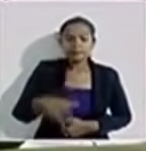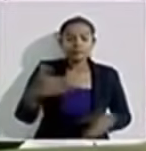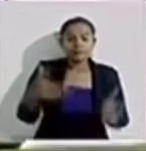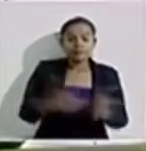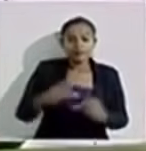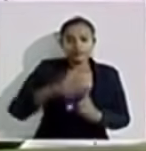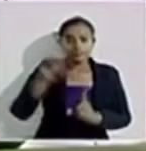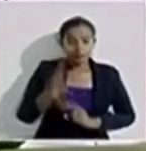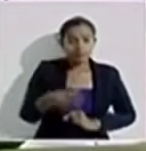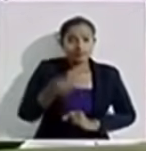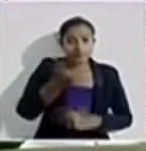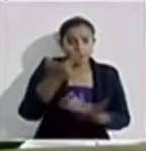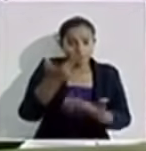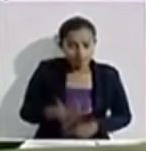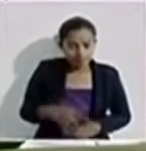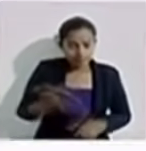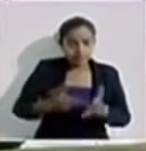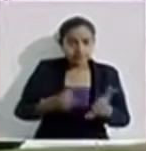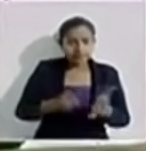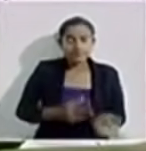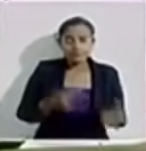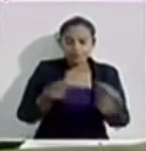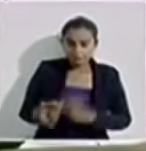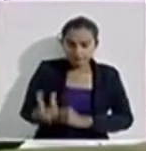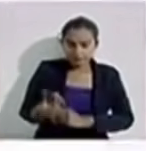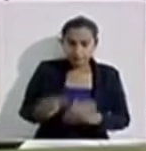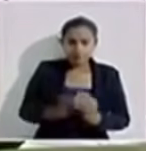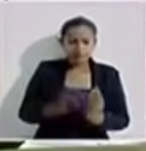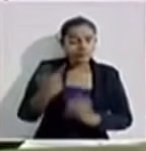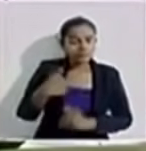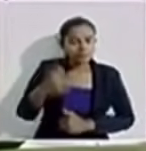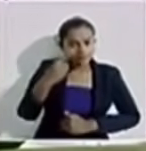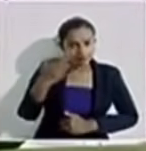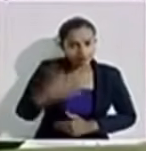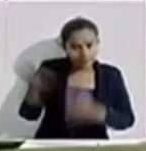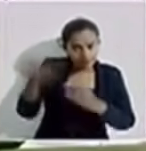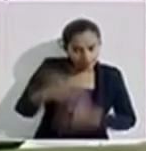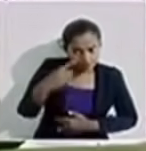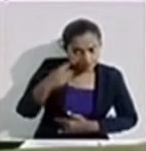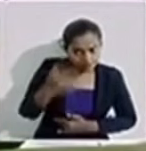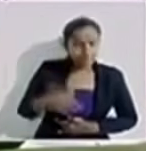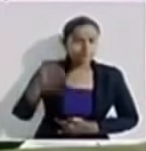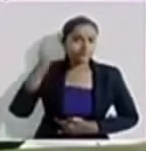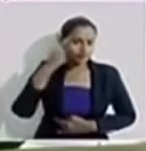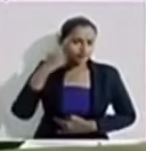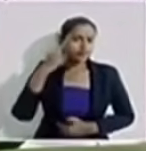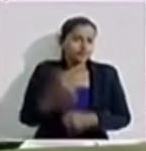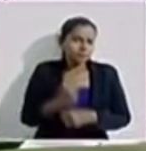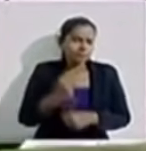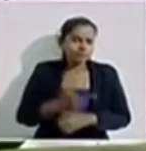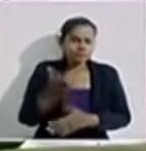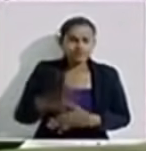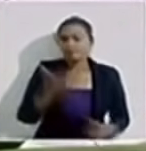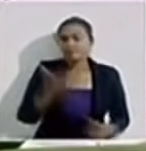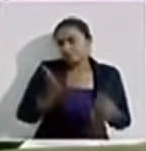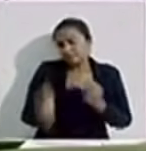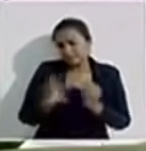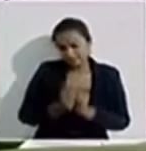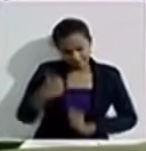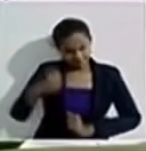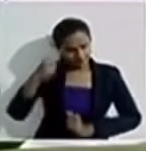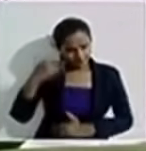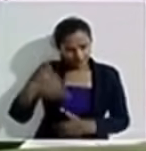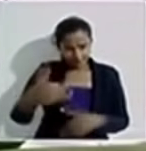not appear out of thin air. We saw this coming because we knew of the government's wasteful act. This cabinet proposal was presented and